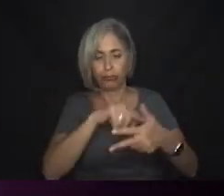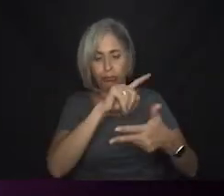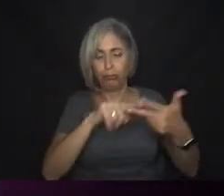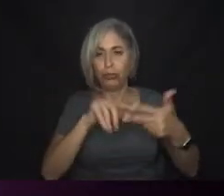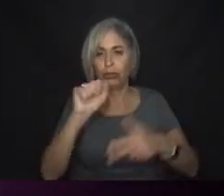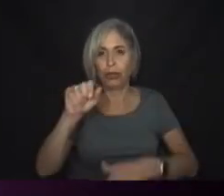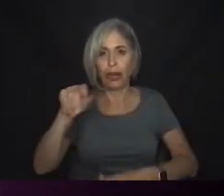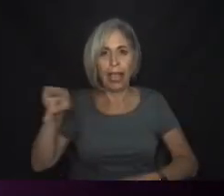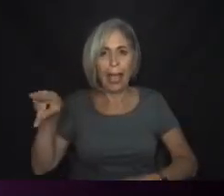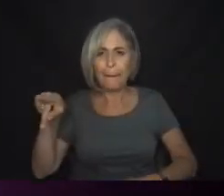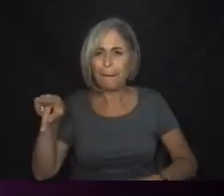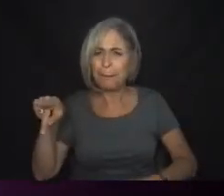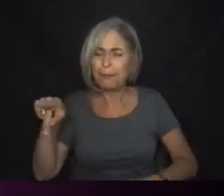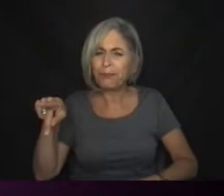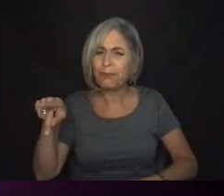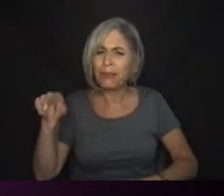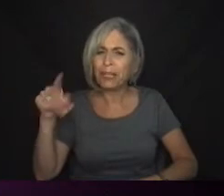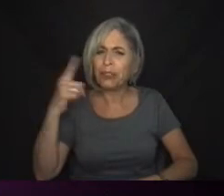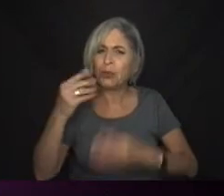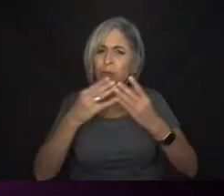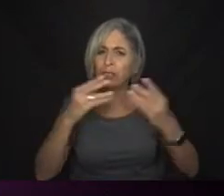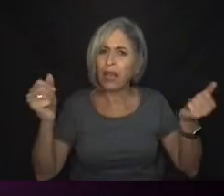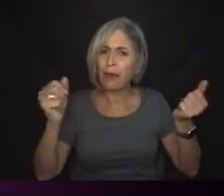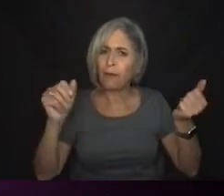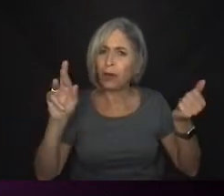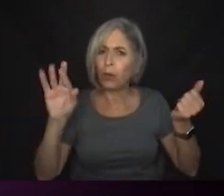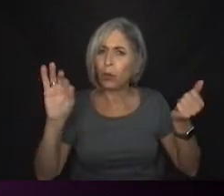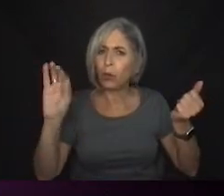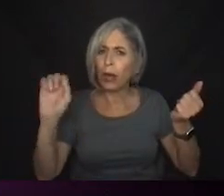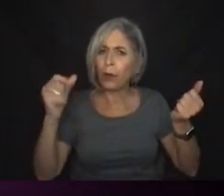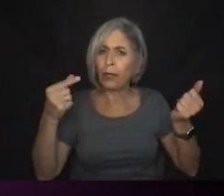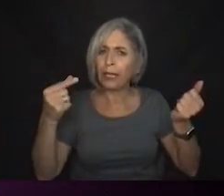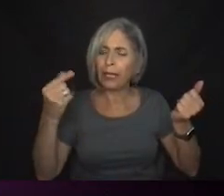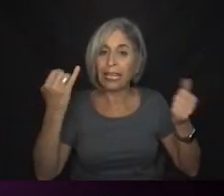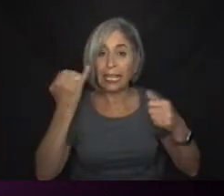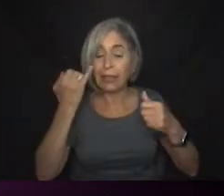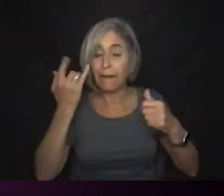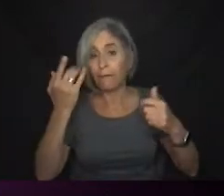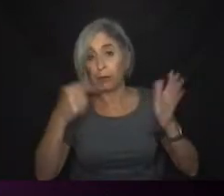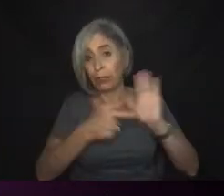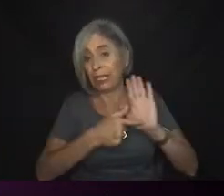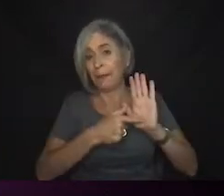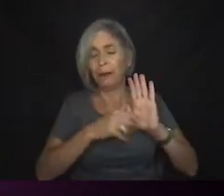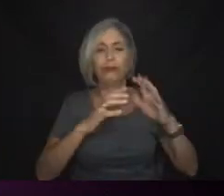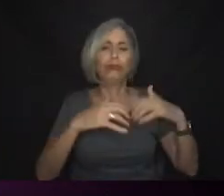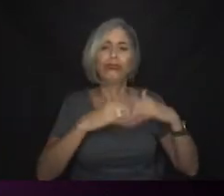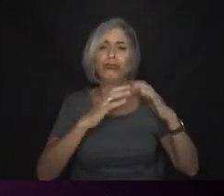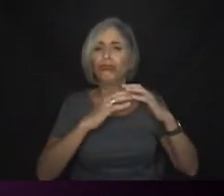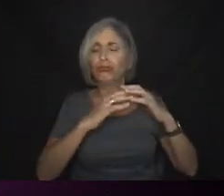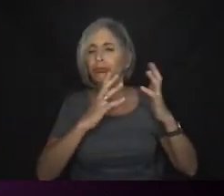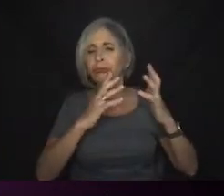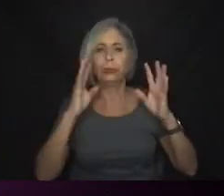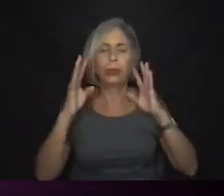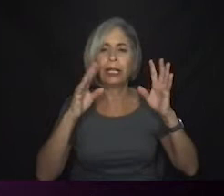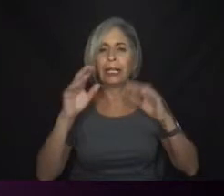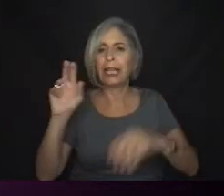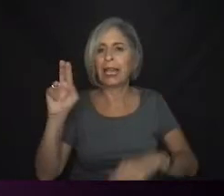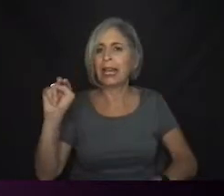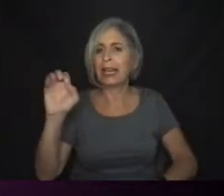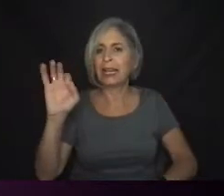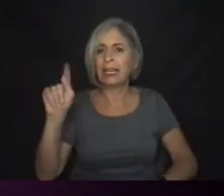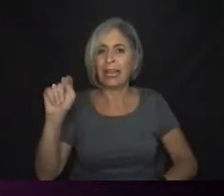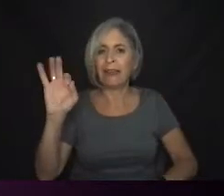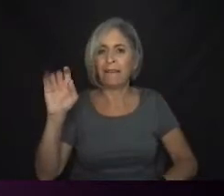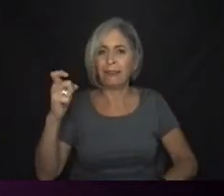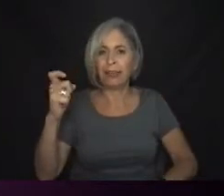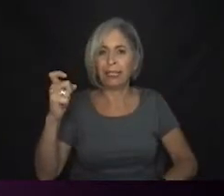app to solve routing, let's say you're building like a Netflix clone, right?